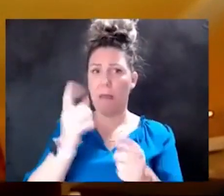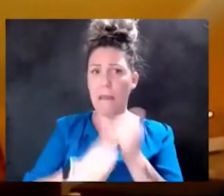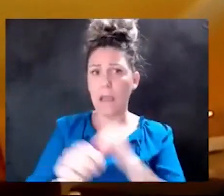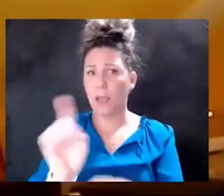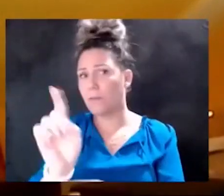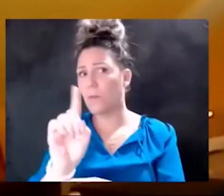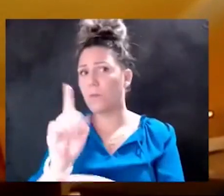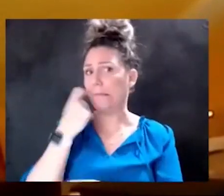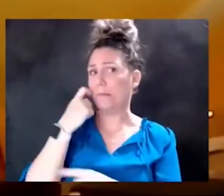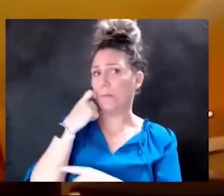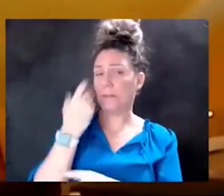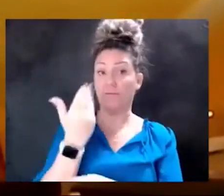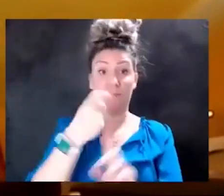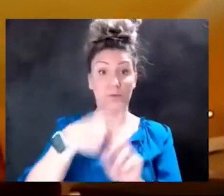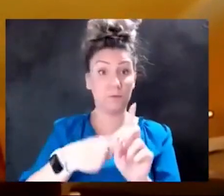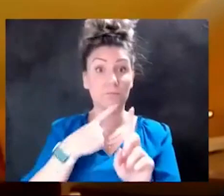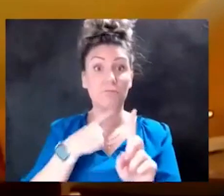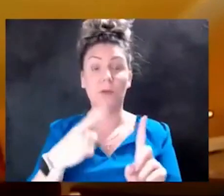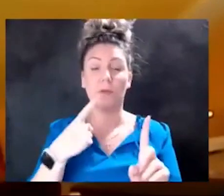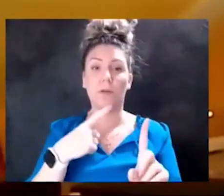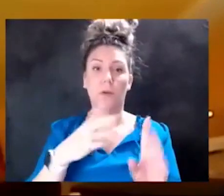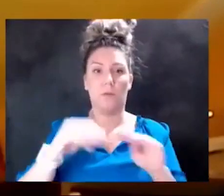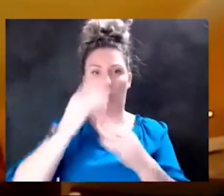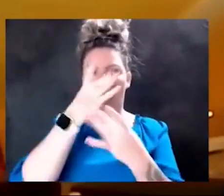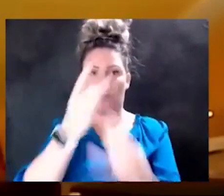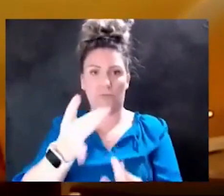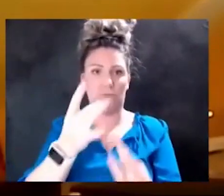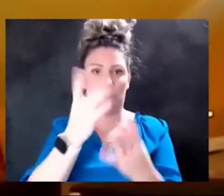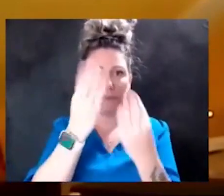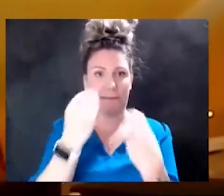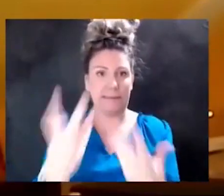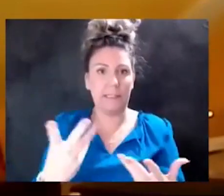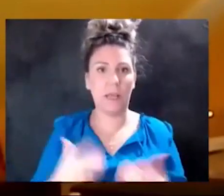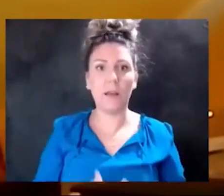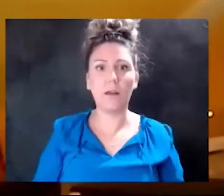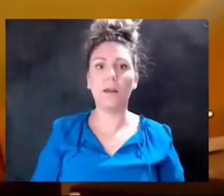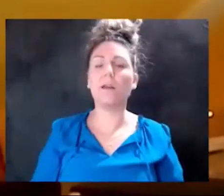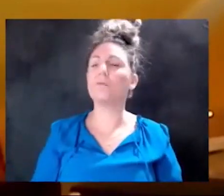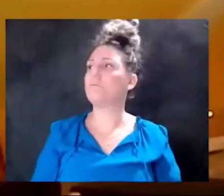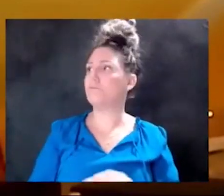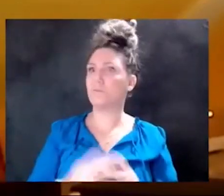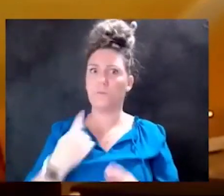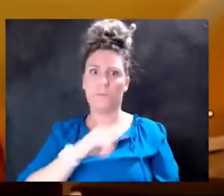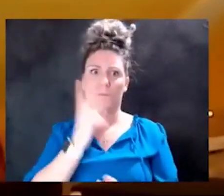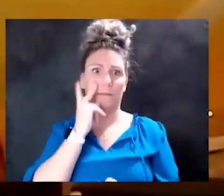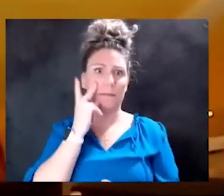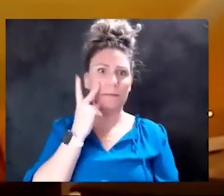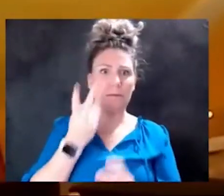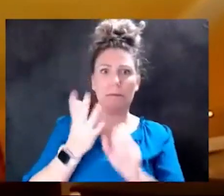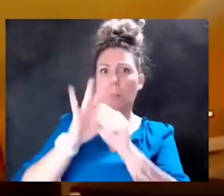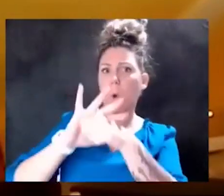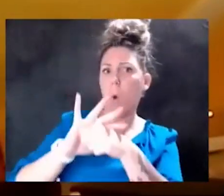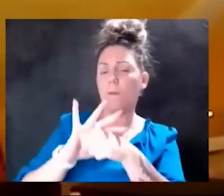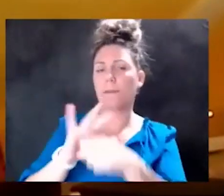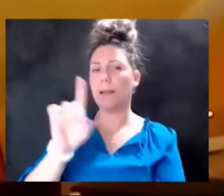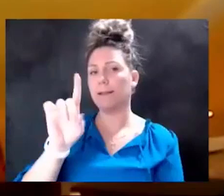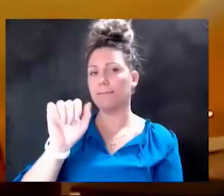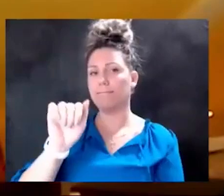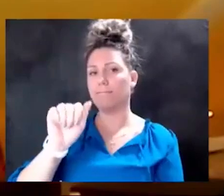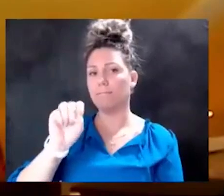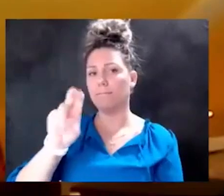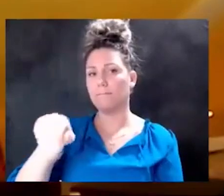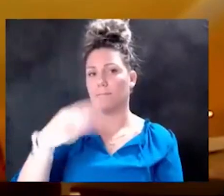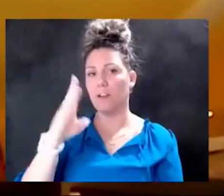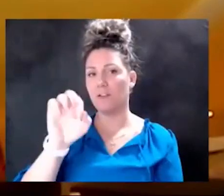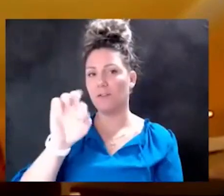past 15 months has become way more interested in data. I think we've all seen it in the COVID dashboard that's at our county or our